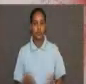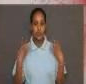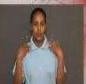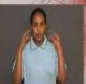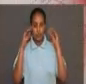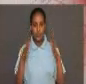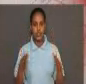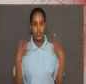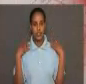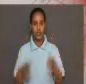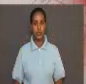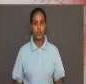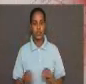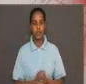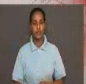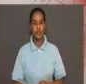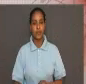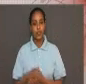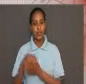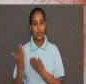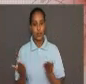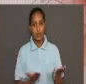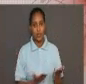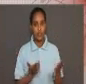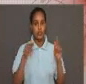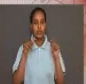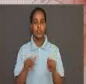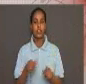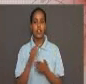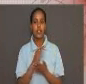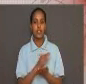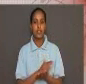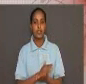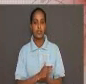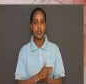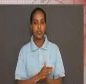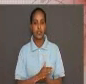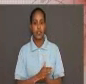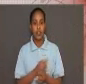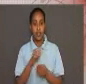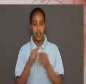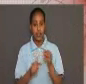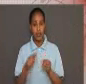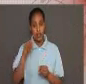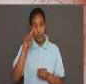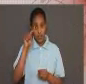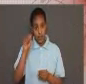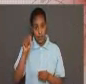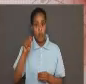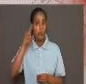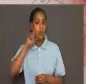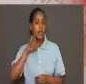Hello, teacher. Hello, students. Welcome to today's lesson about